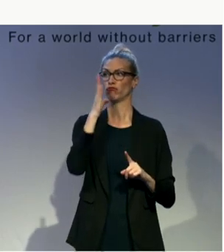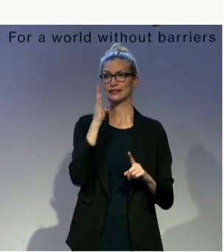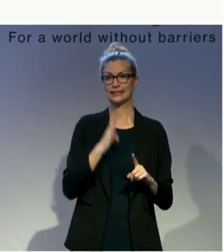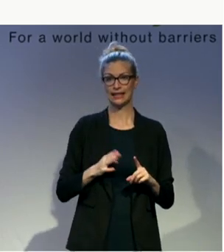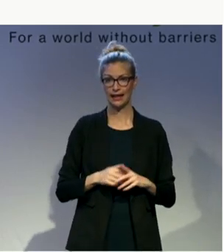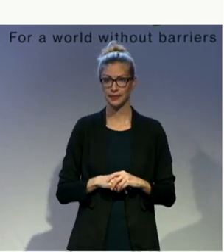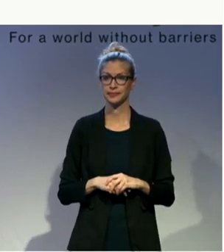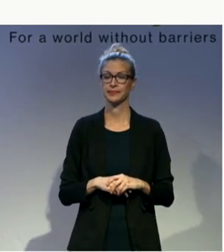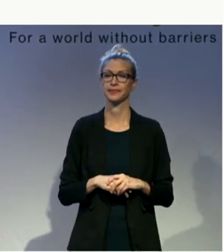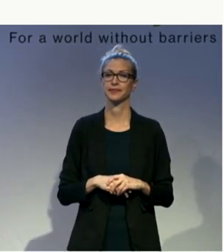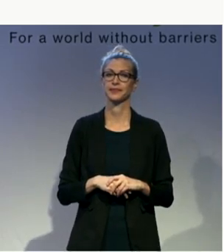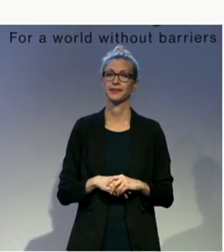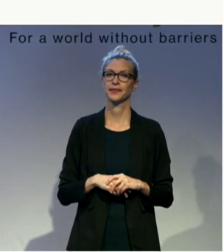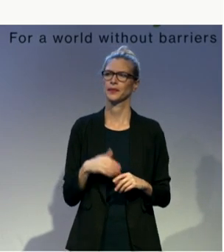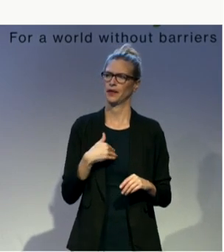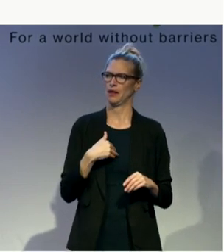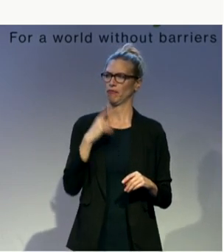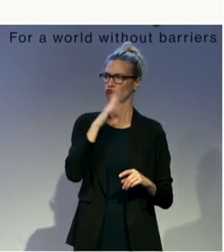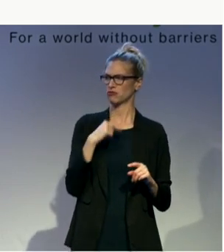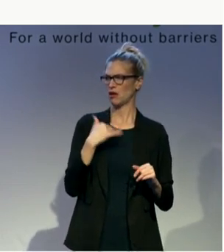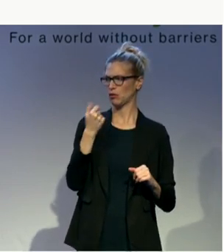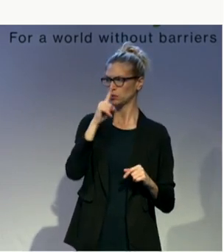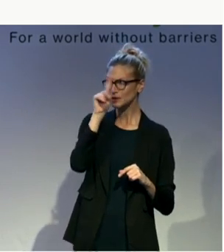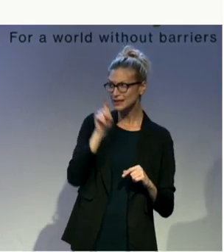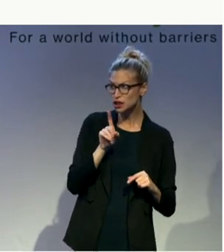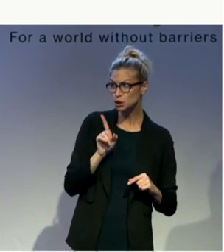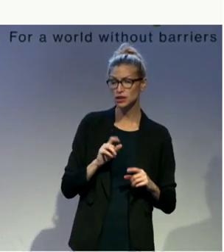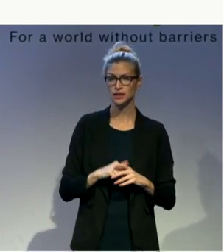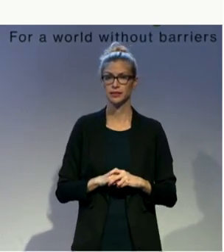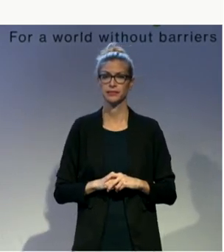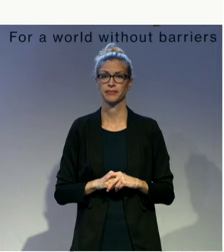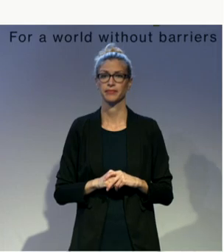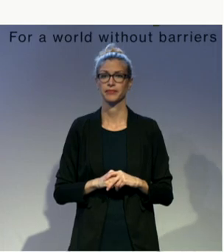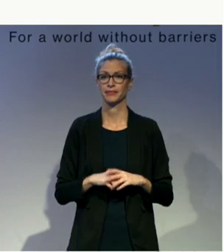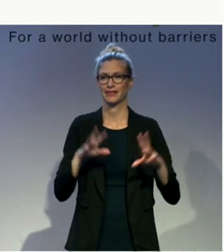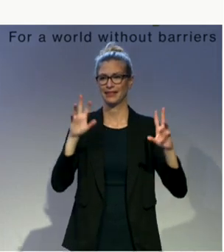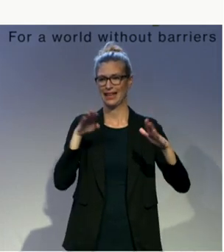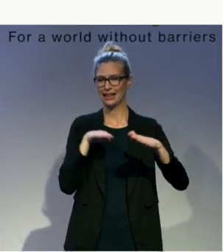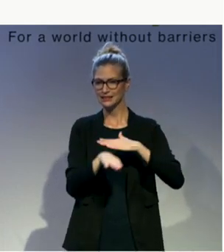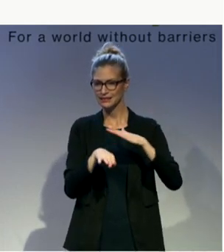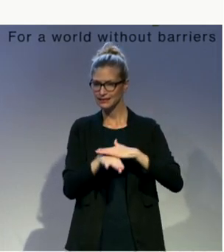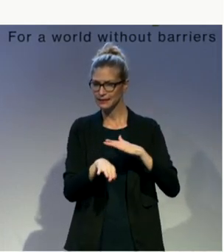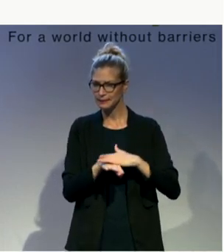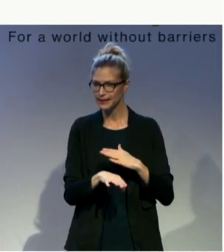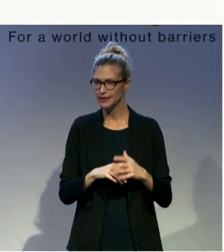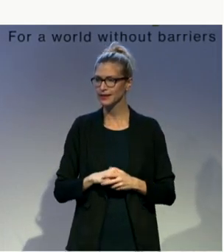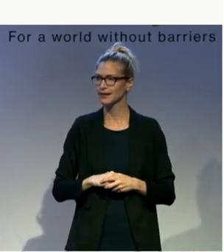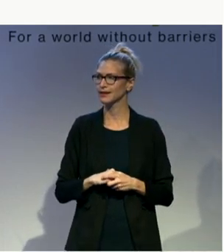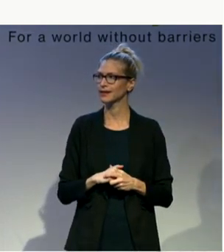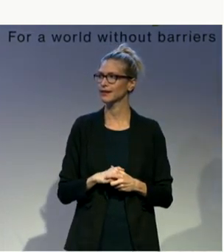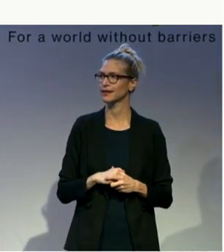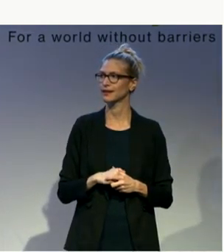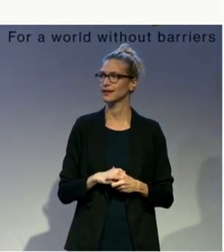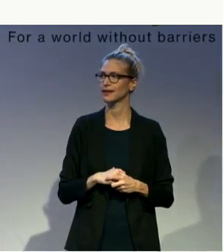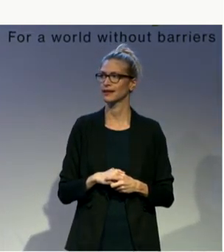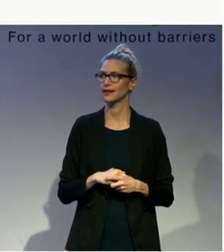And I have a question about accessibility towards another